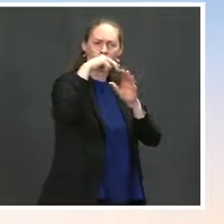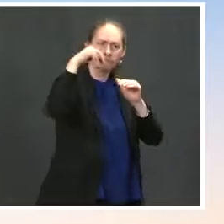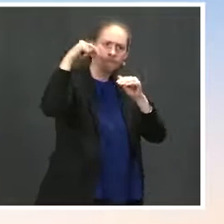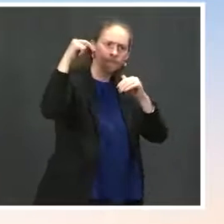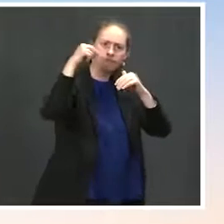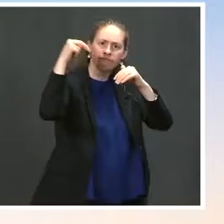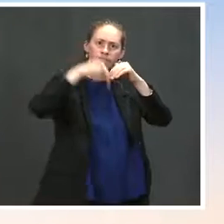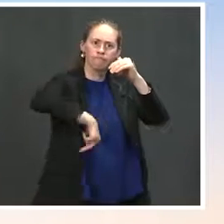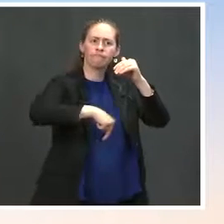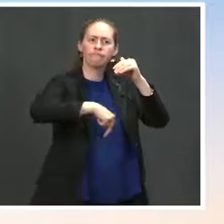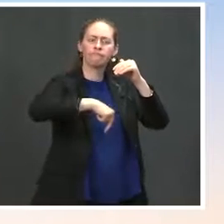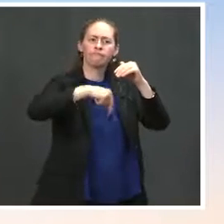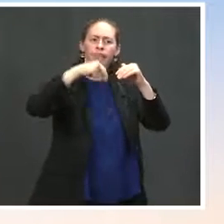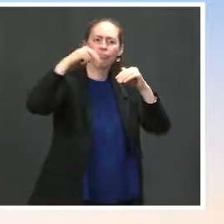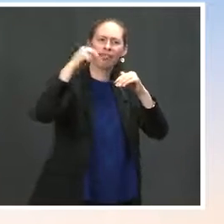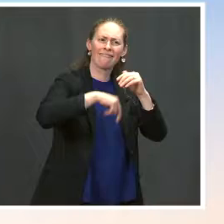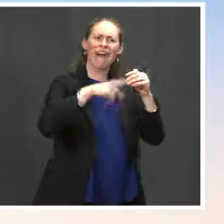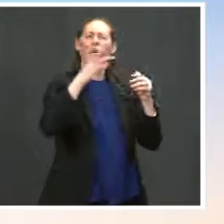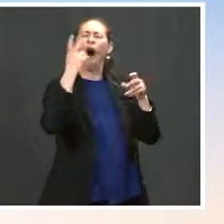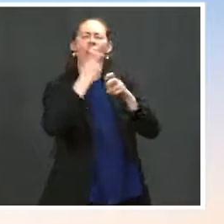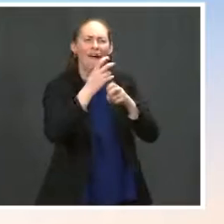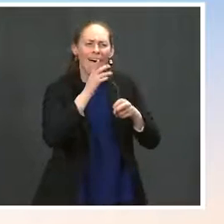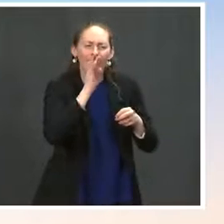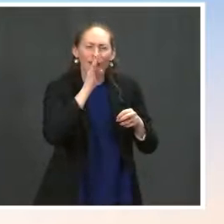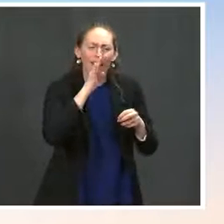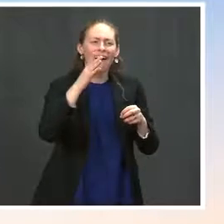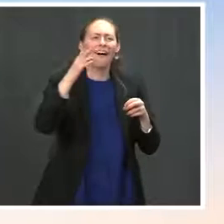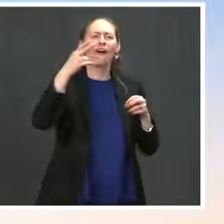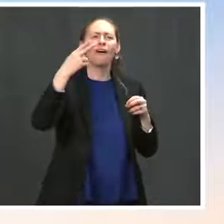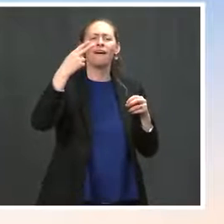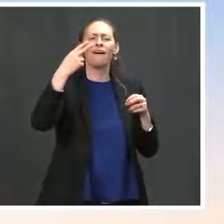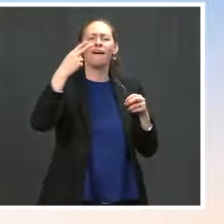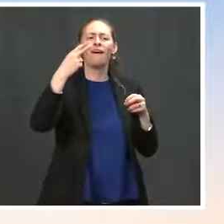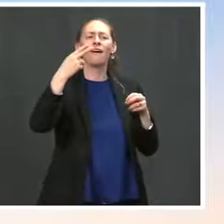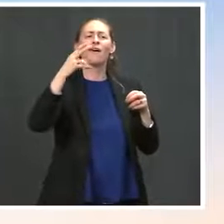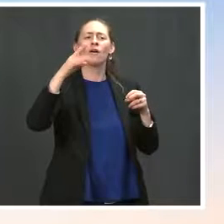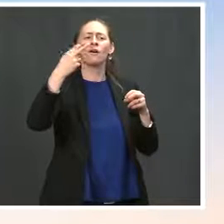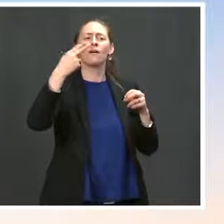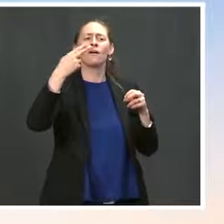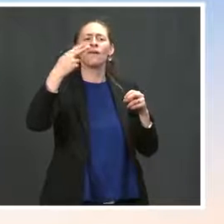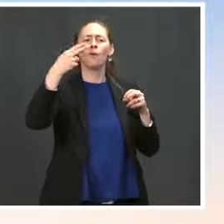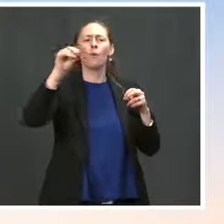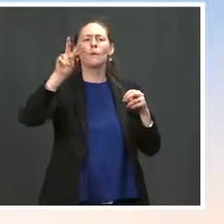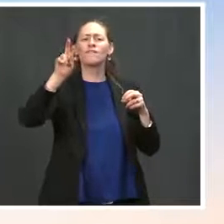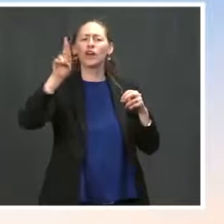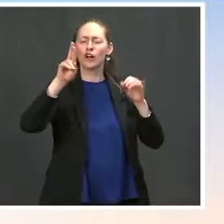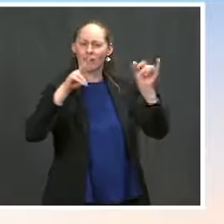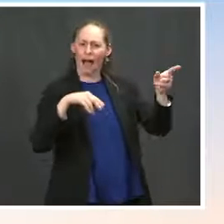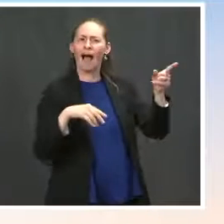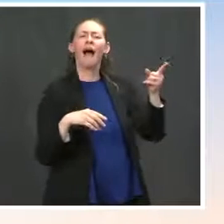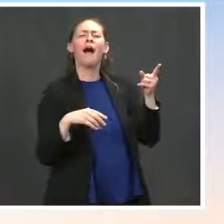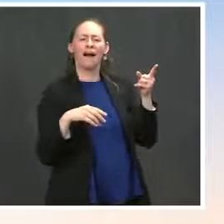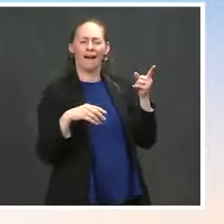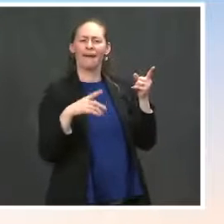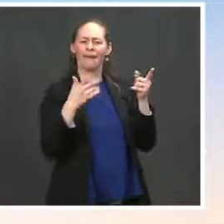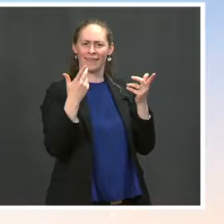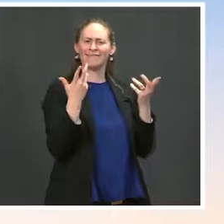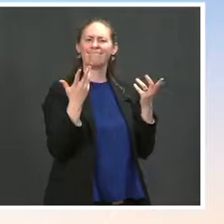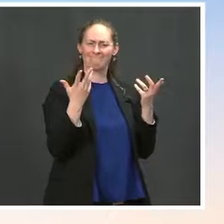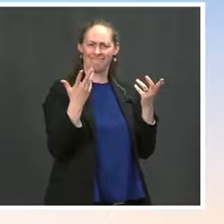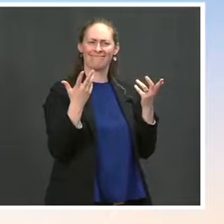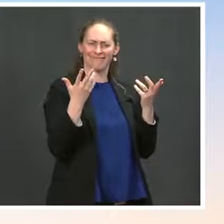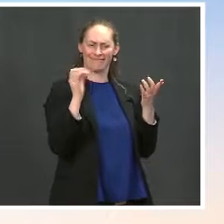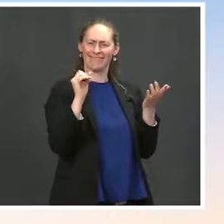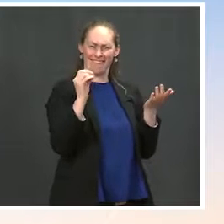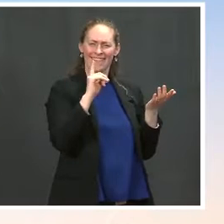Hoover. It's quite a name. So join us on the journey. We feel clean jobs can be good jobs, can create millions of jobs in the